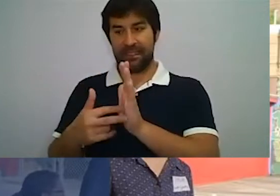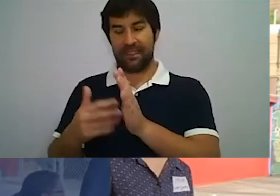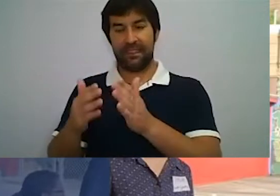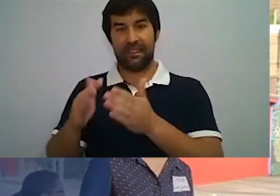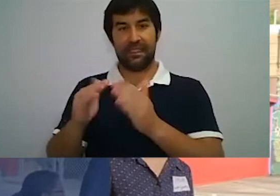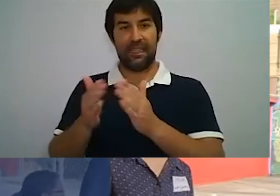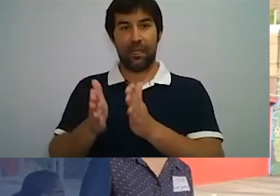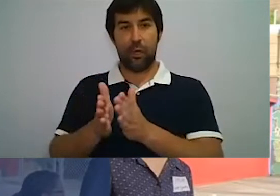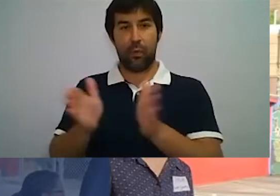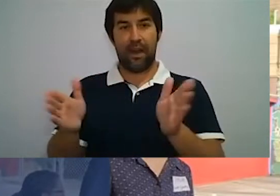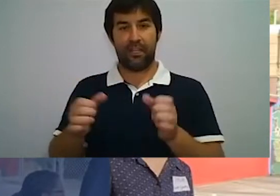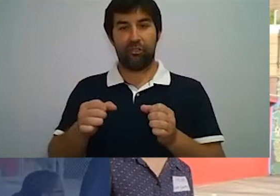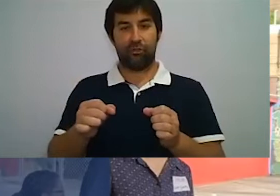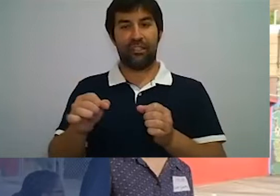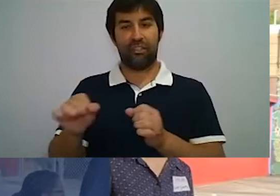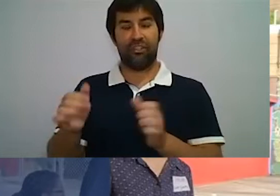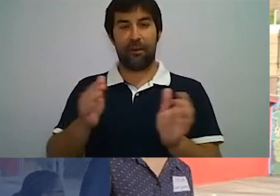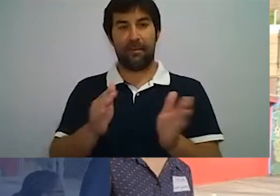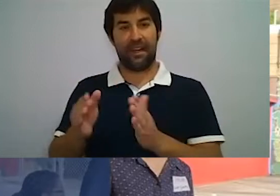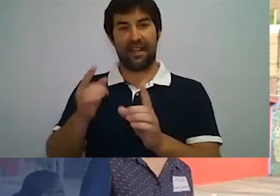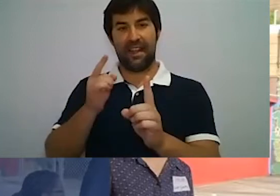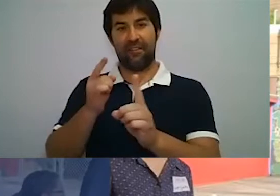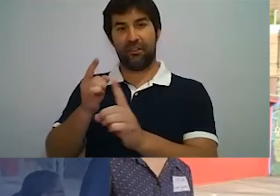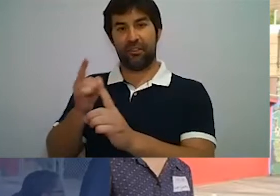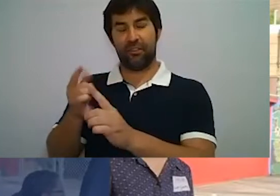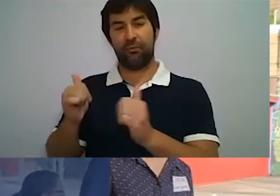voice heard in the development of the 2021 capital budget.